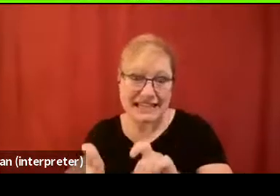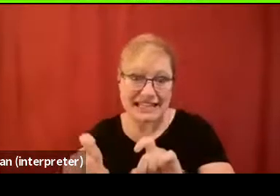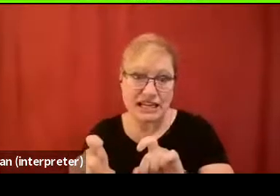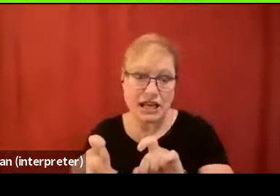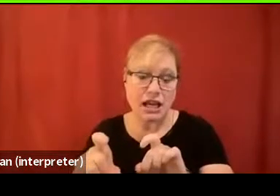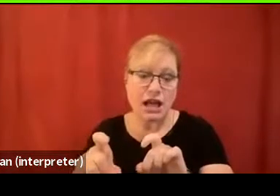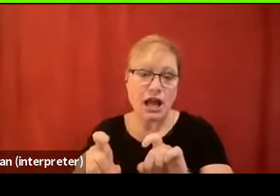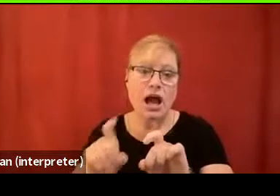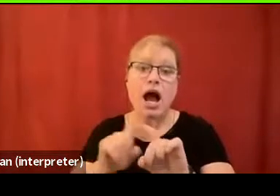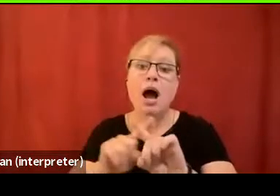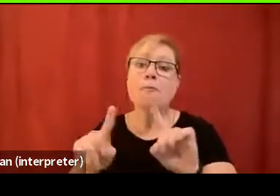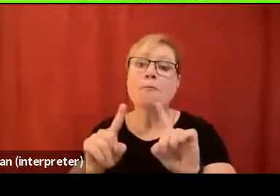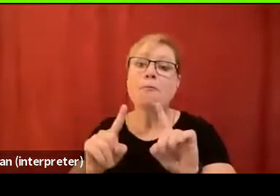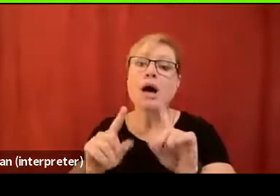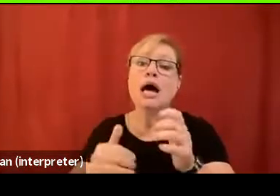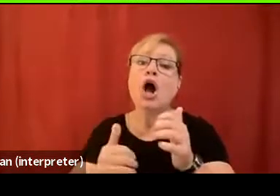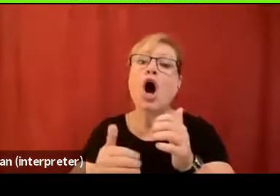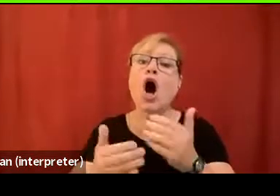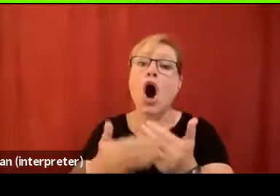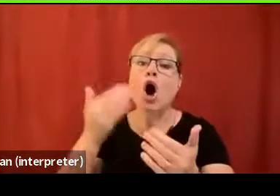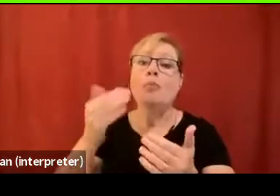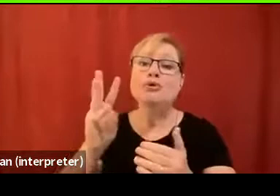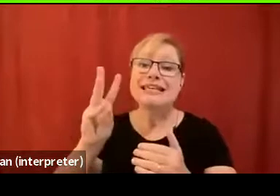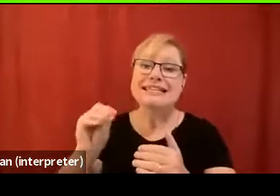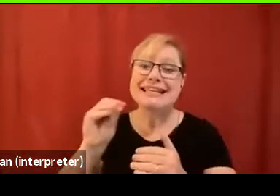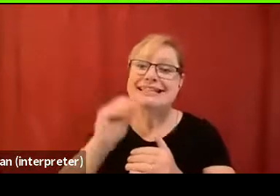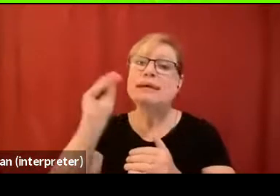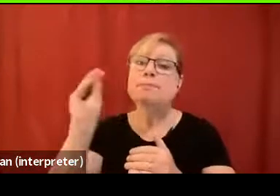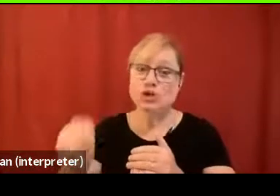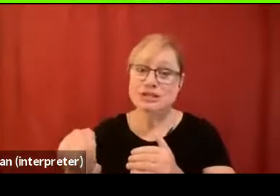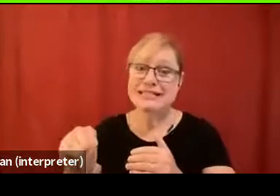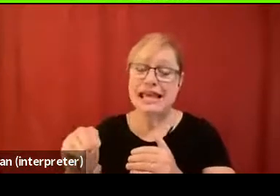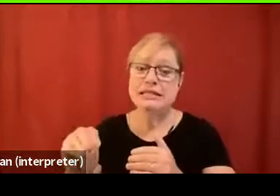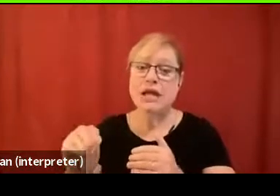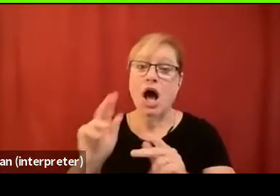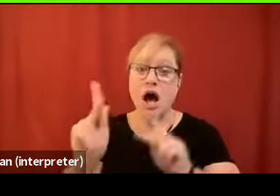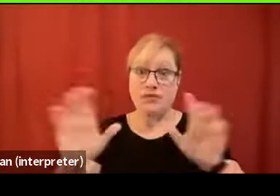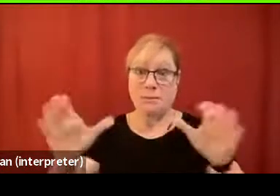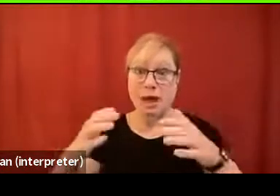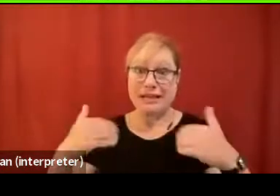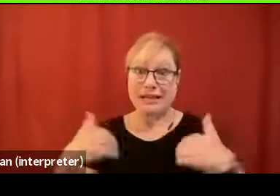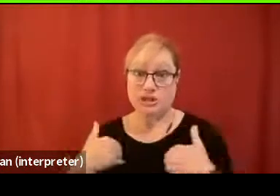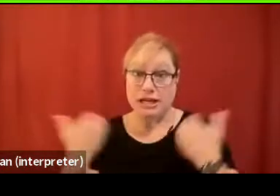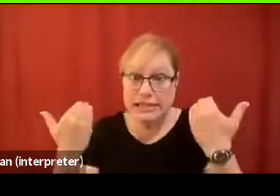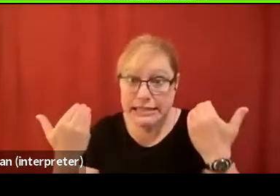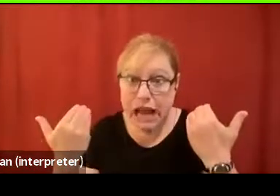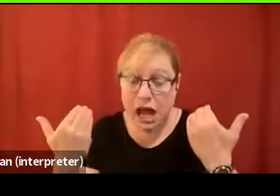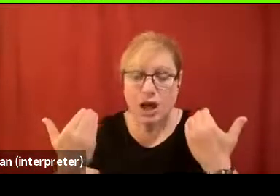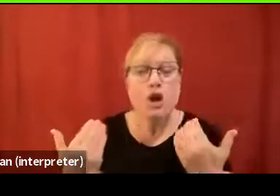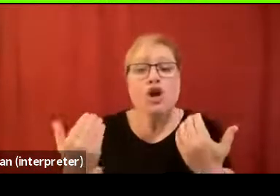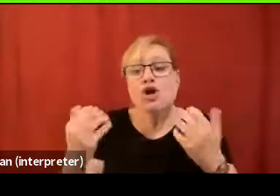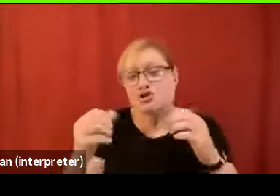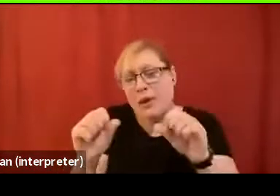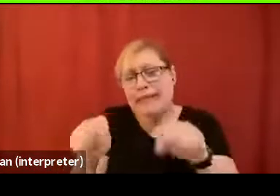know, almost 60% of the population is very, very young. So we also could have lots of people that were walking